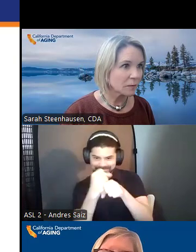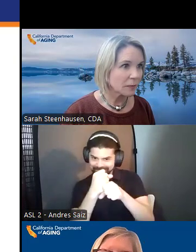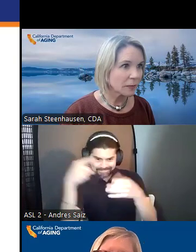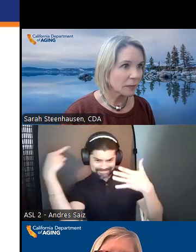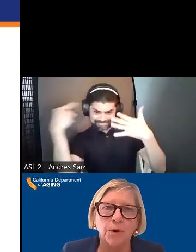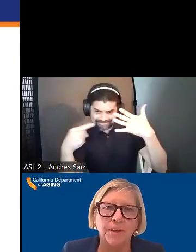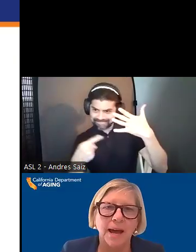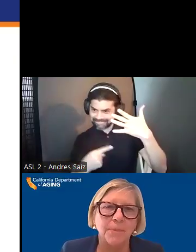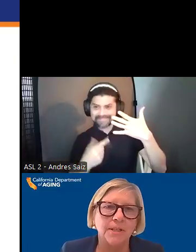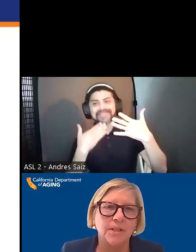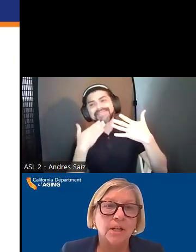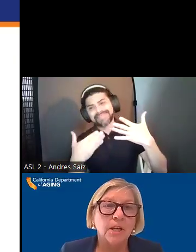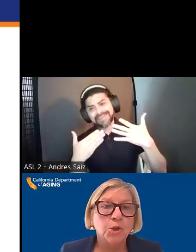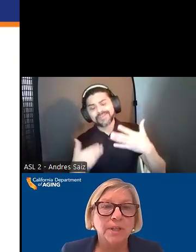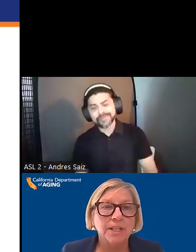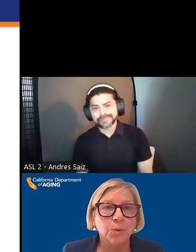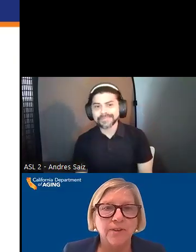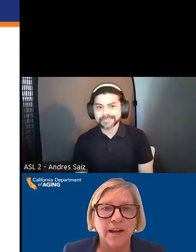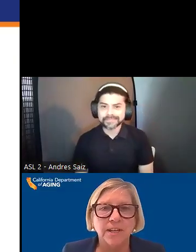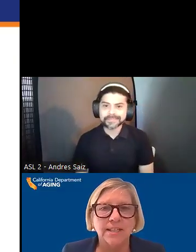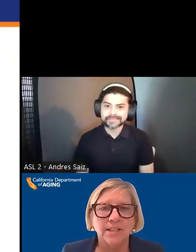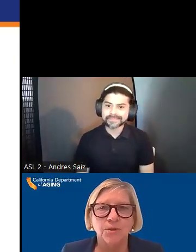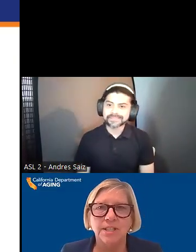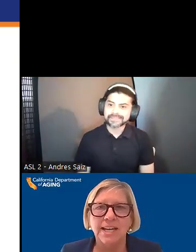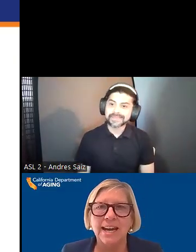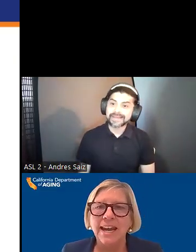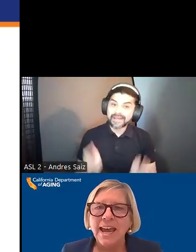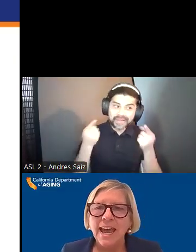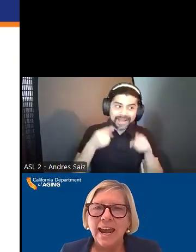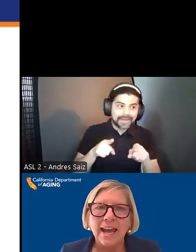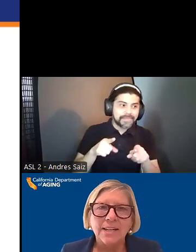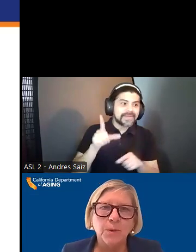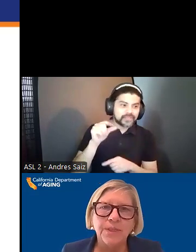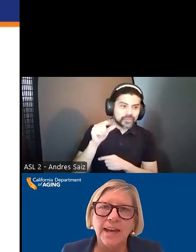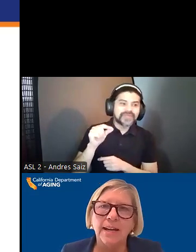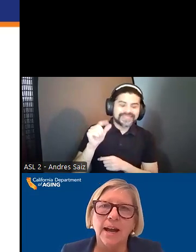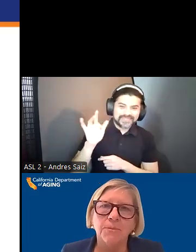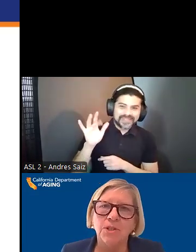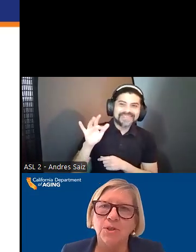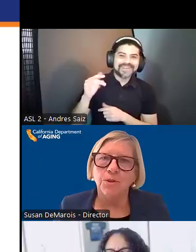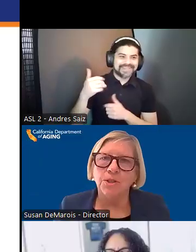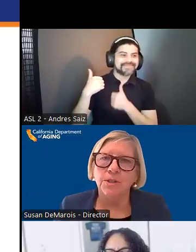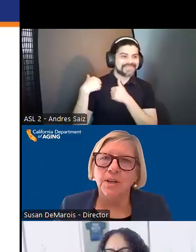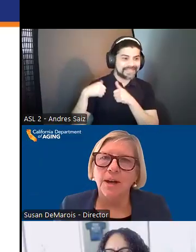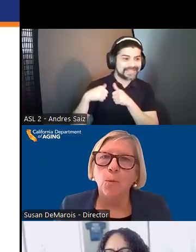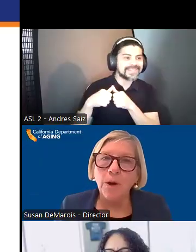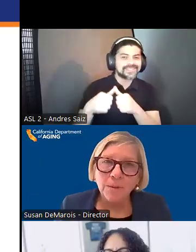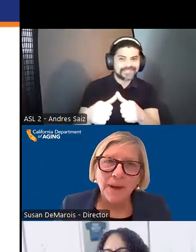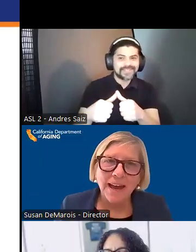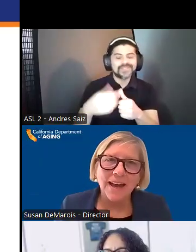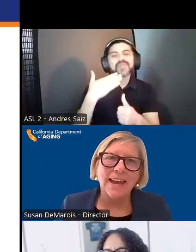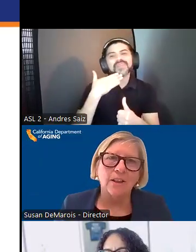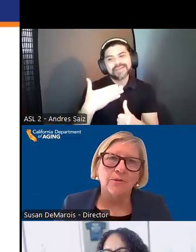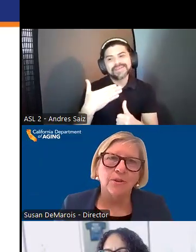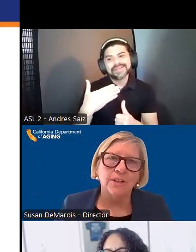the phenomenal work that happened in 2025 and continues today. And with that, I'm just thrilled to